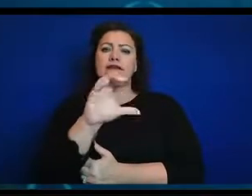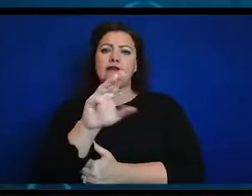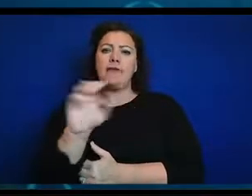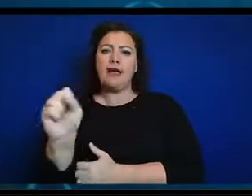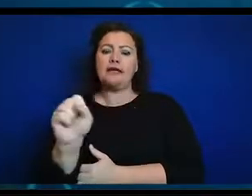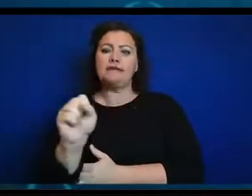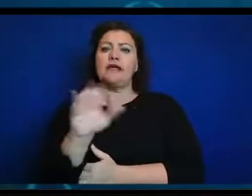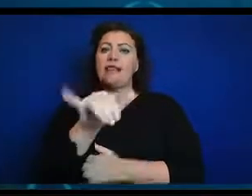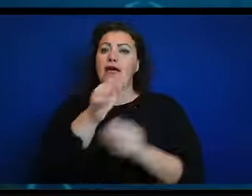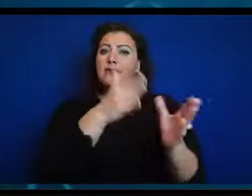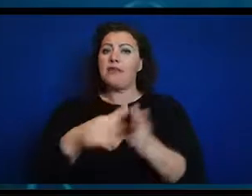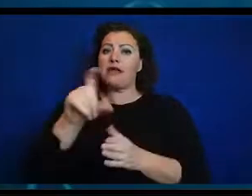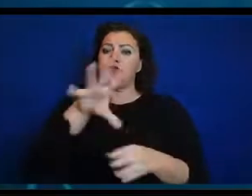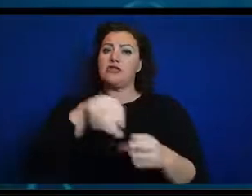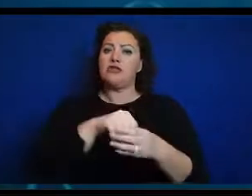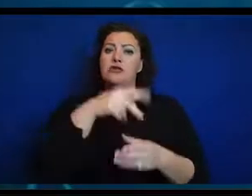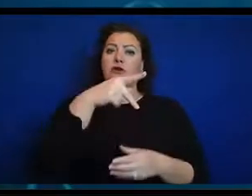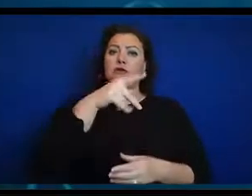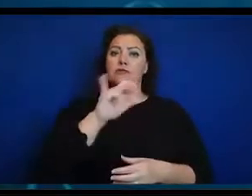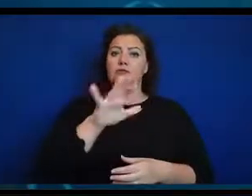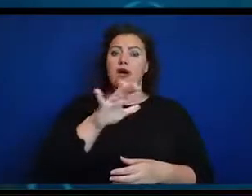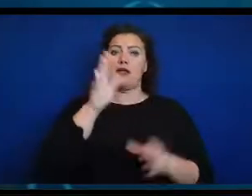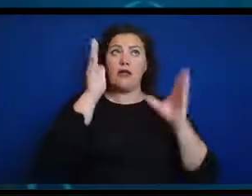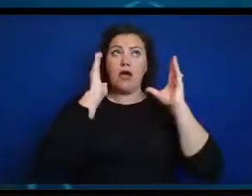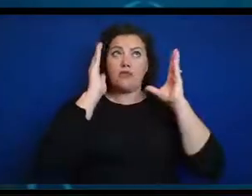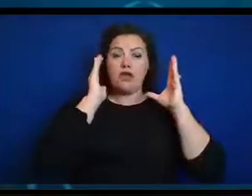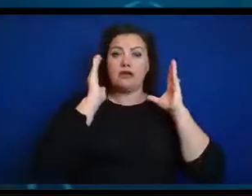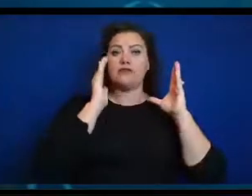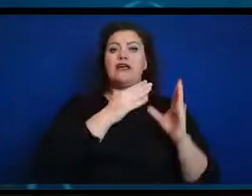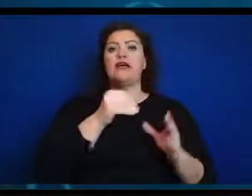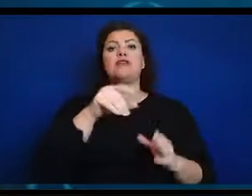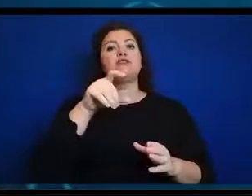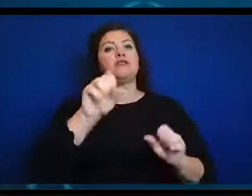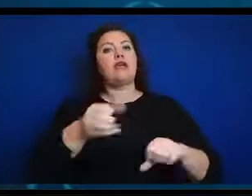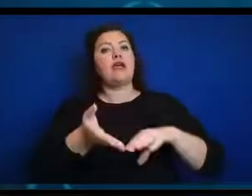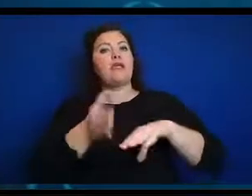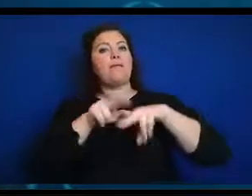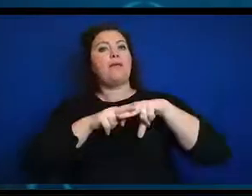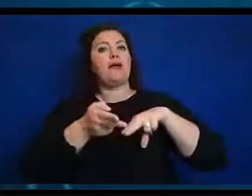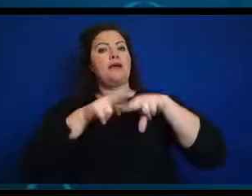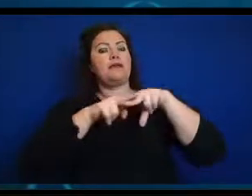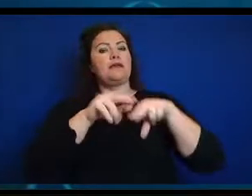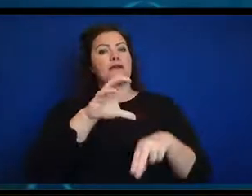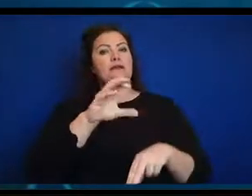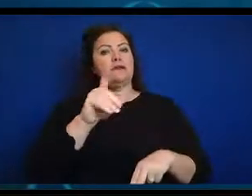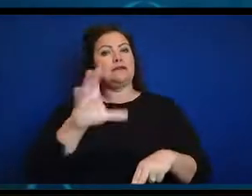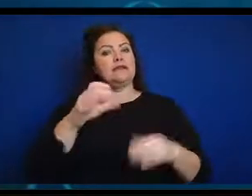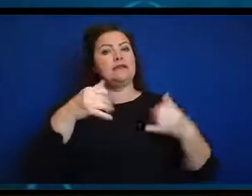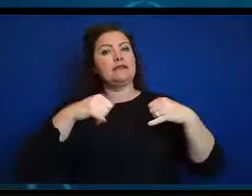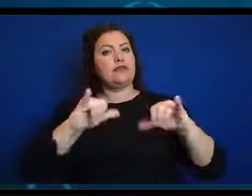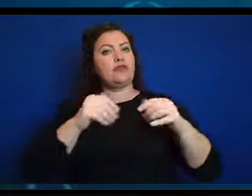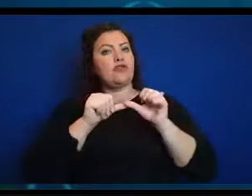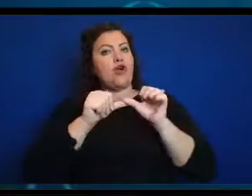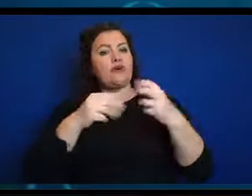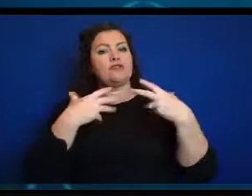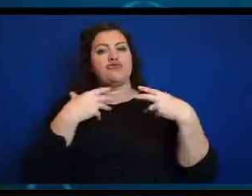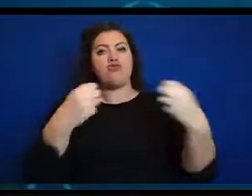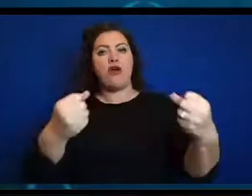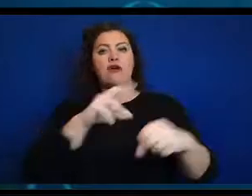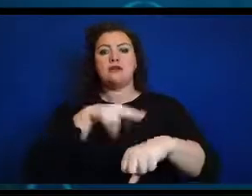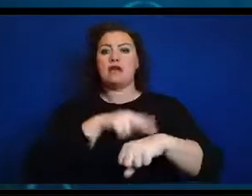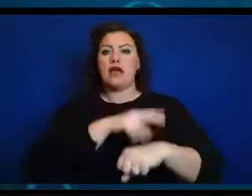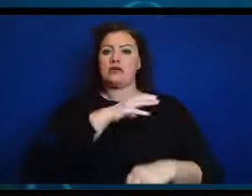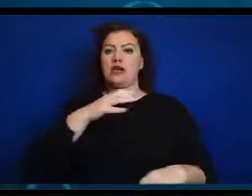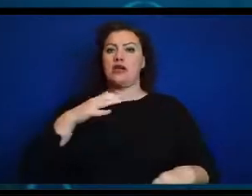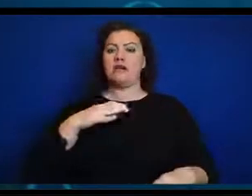plan should also include a public awareness component and could build upon the CDC's Still Going Strong campaign and the National Council on